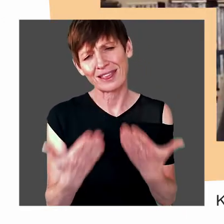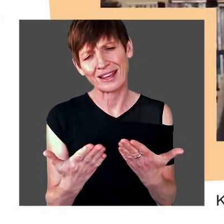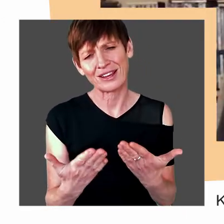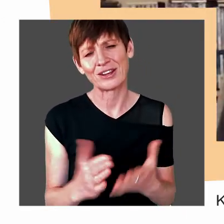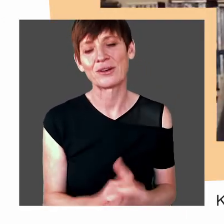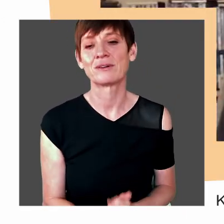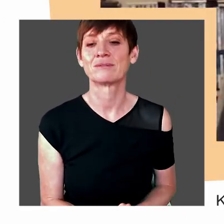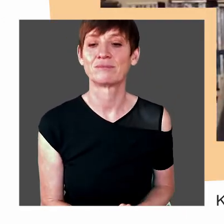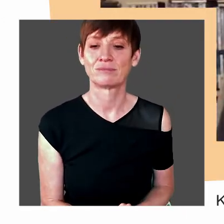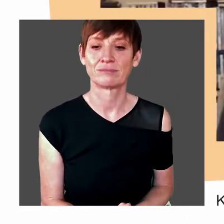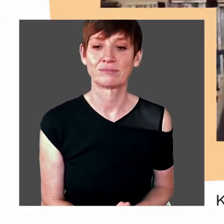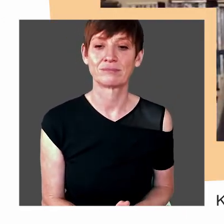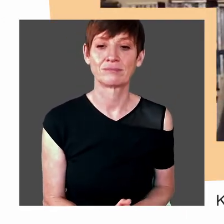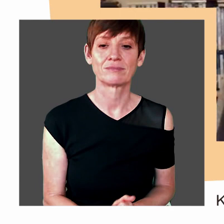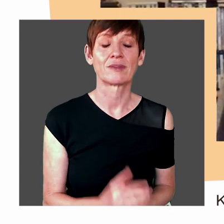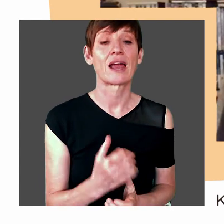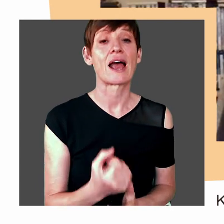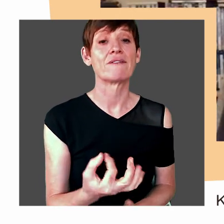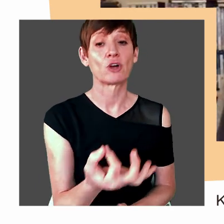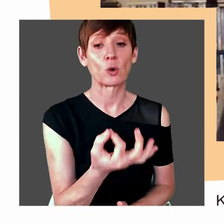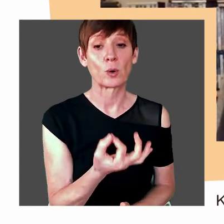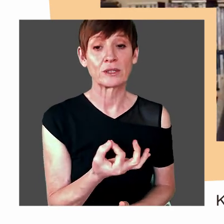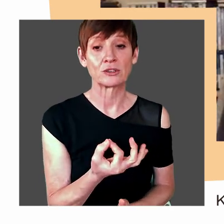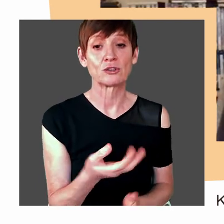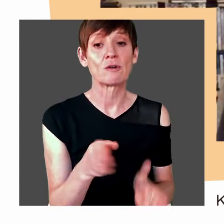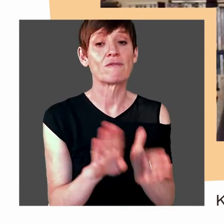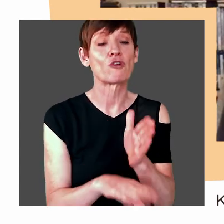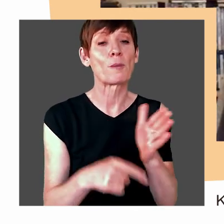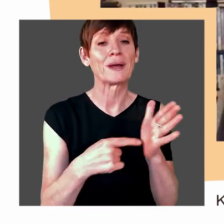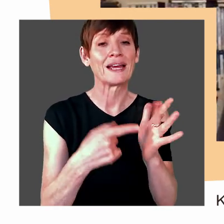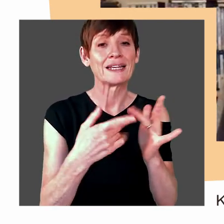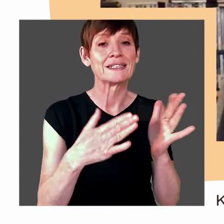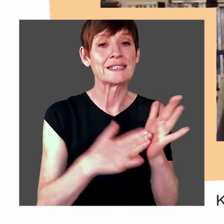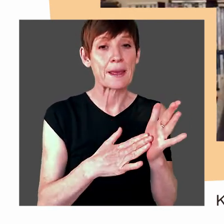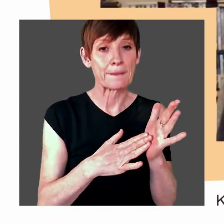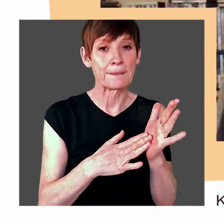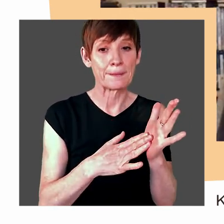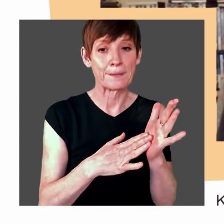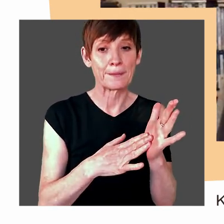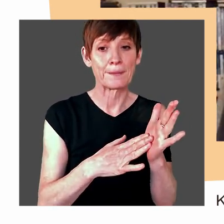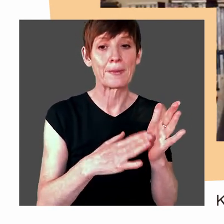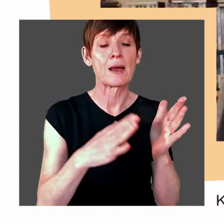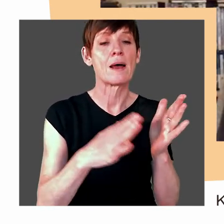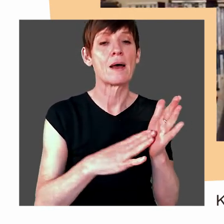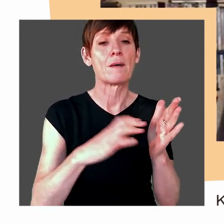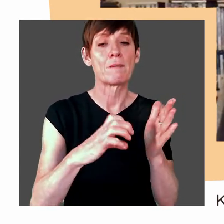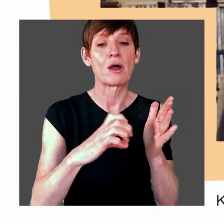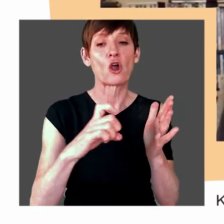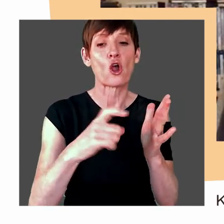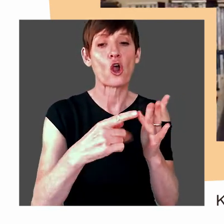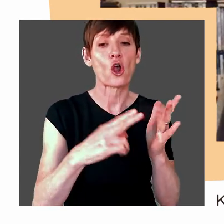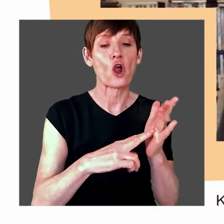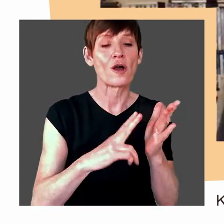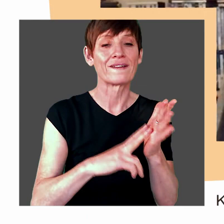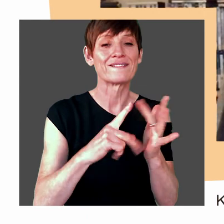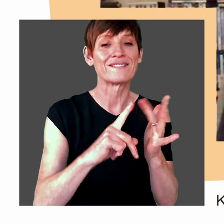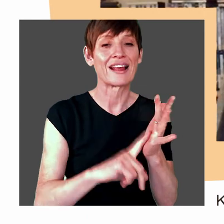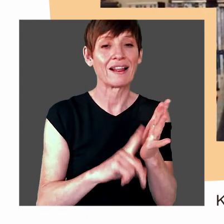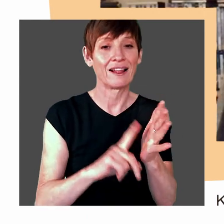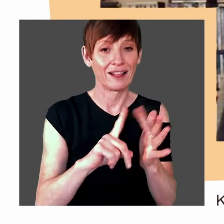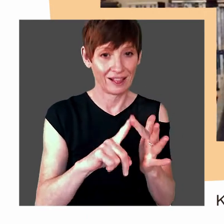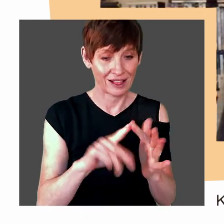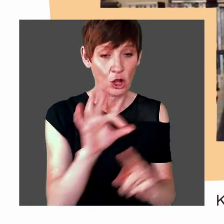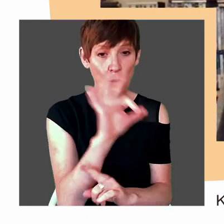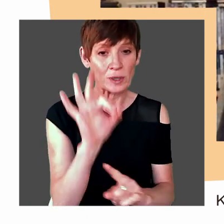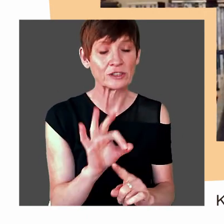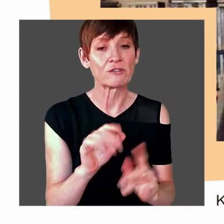So I've got a question from Tim McConville, who can't join us on the call, but who sent me a question in the chat, which is for Omid. So